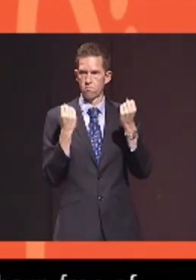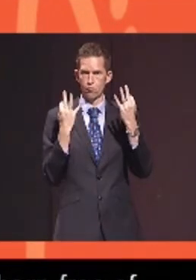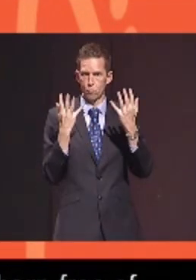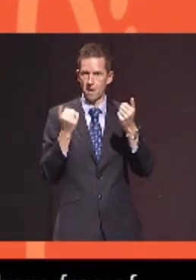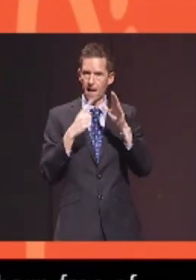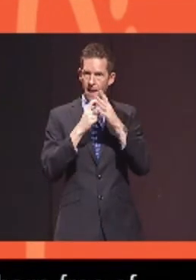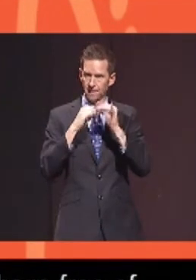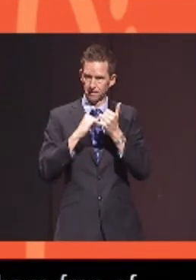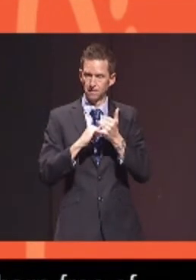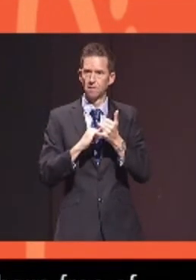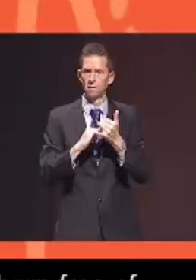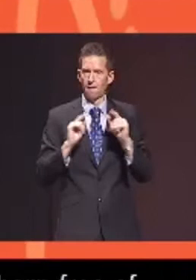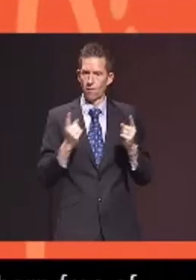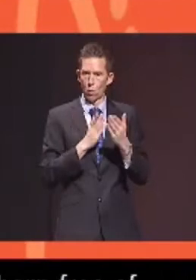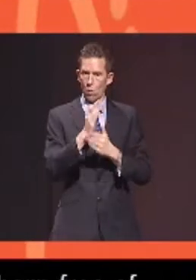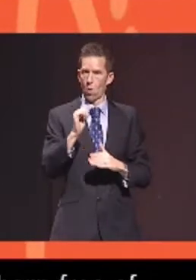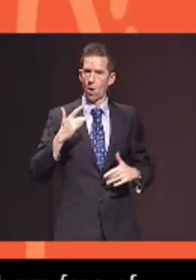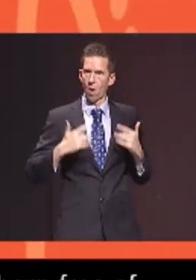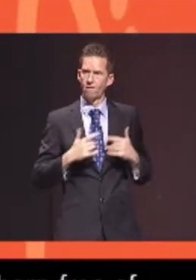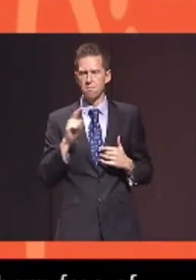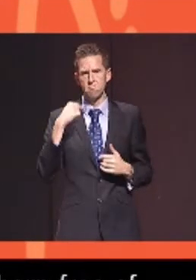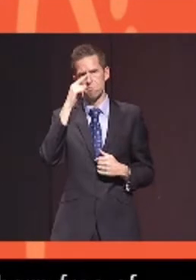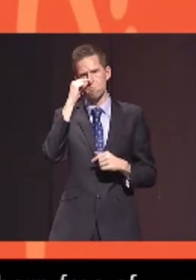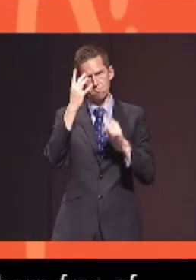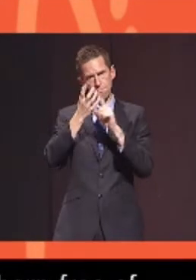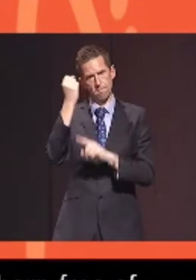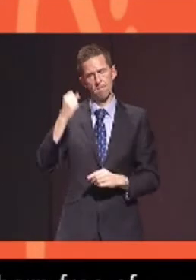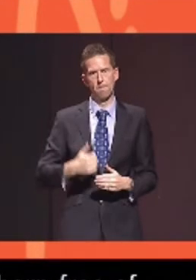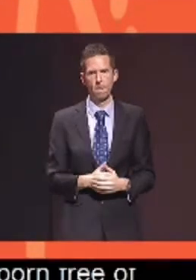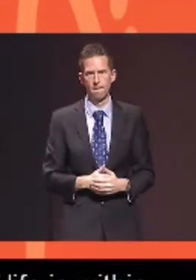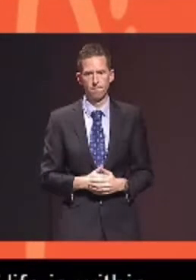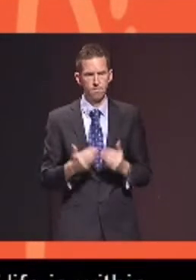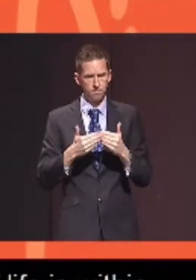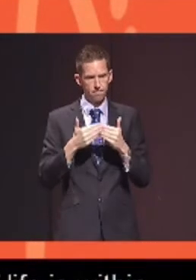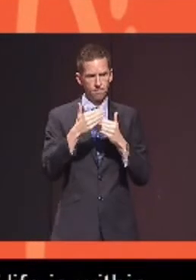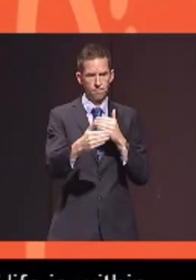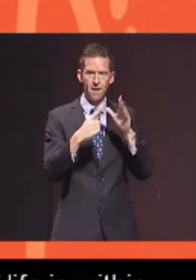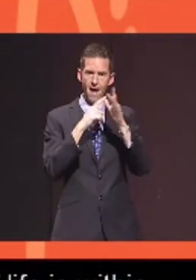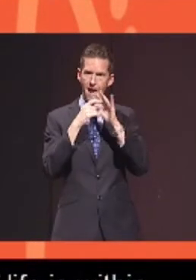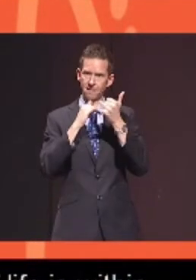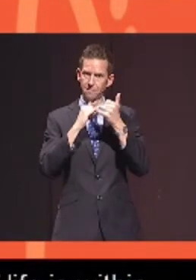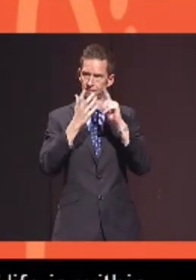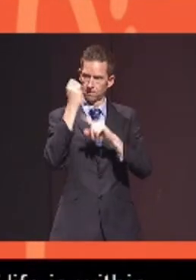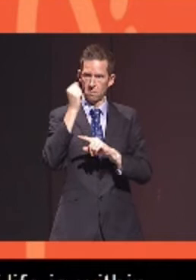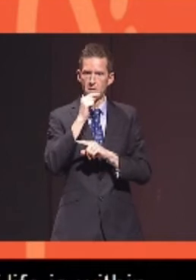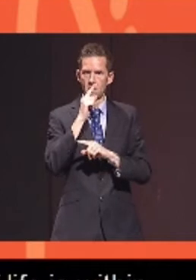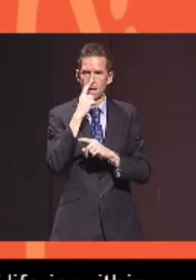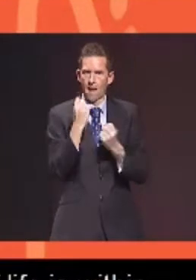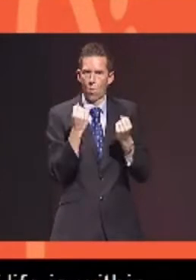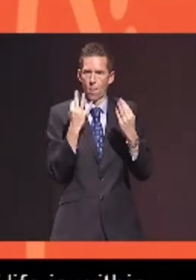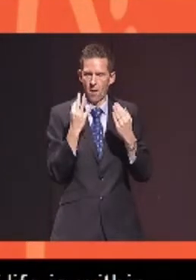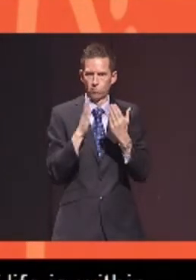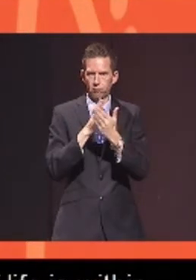so for the first 2 decades of life is within reach. An AIDS-free generation cannot be achieved without